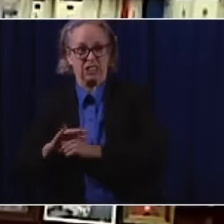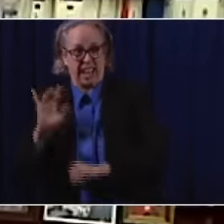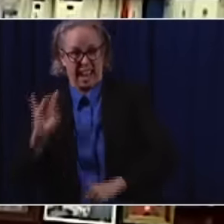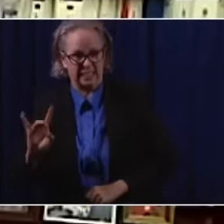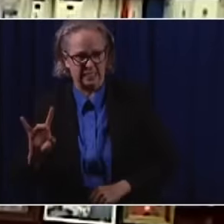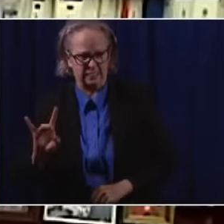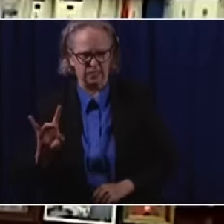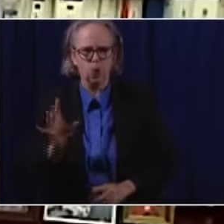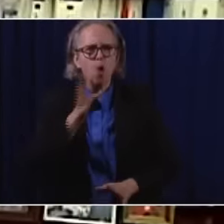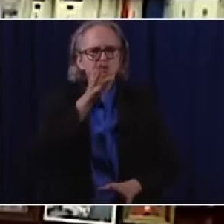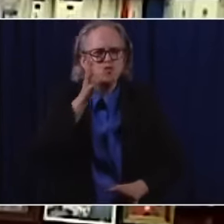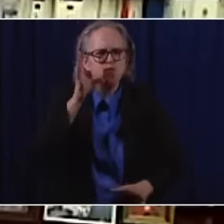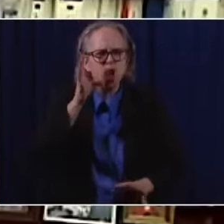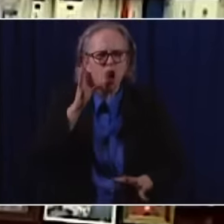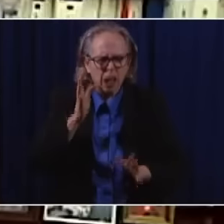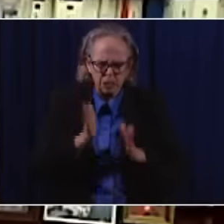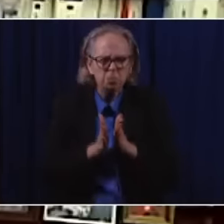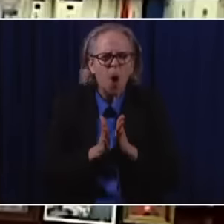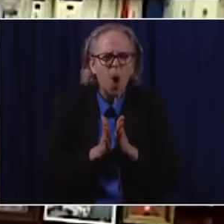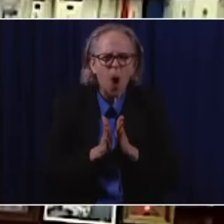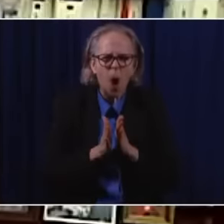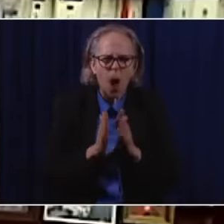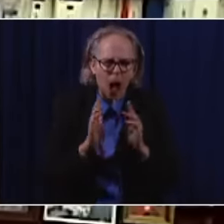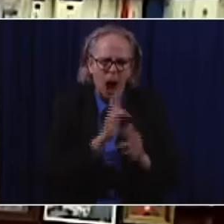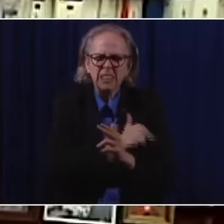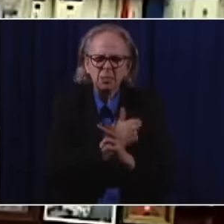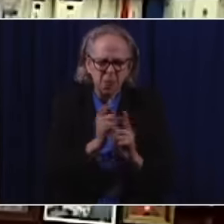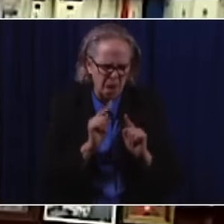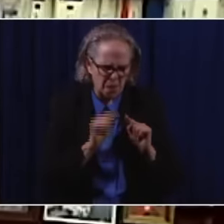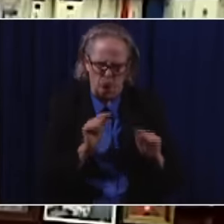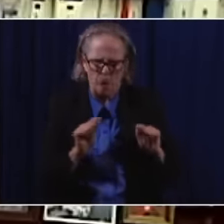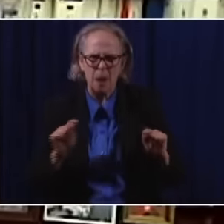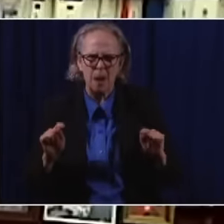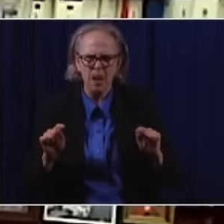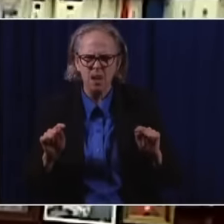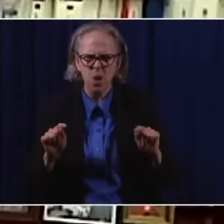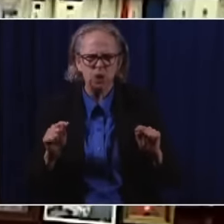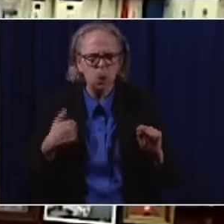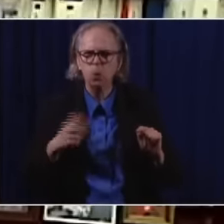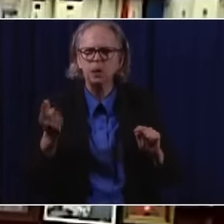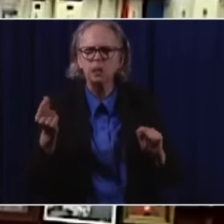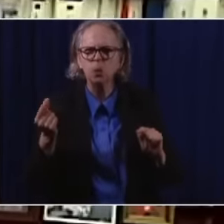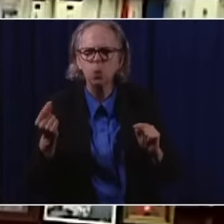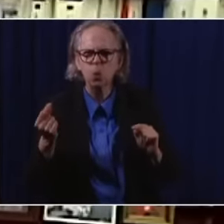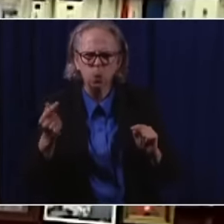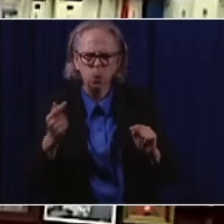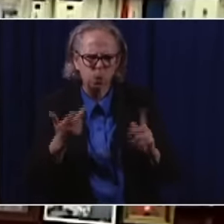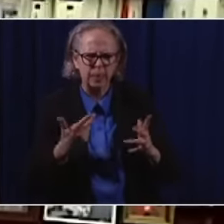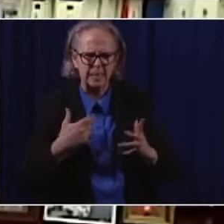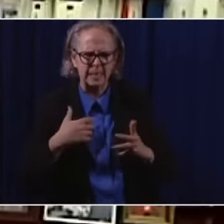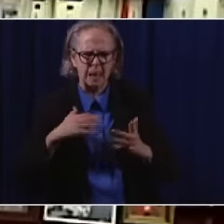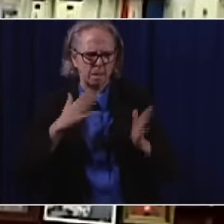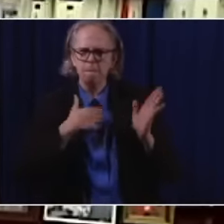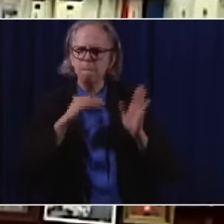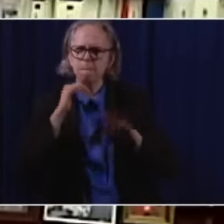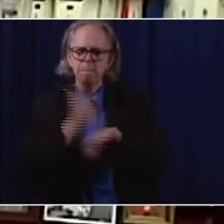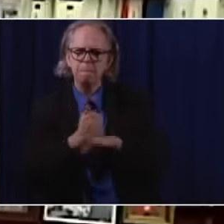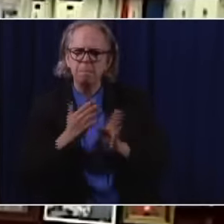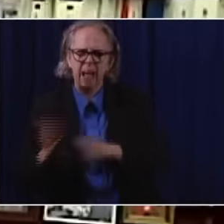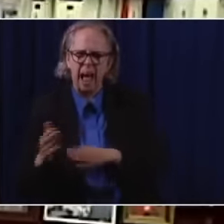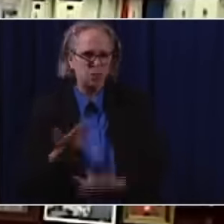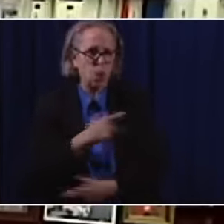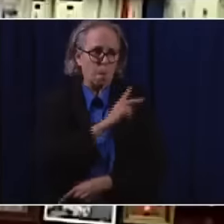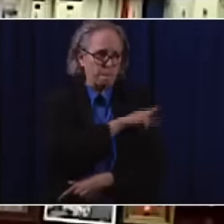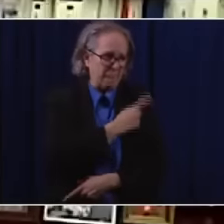local communities. And actually part of our strategy is to make sure patients that may be, ill enough to be in the hospital, but not ill enough